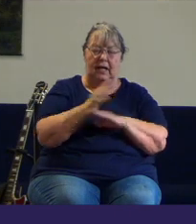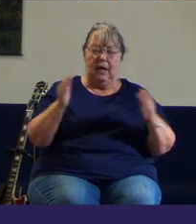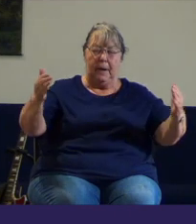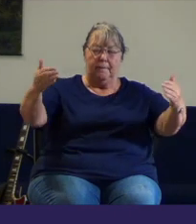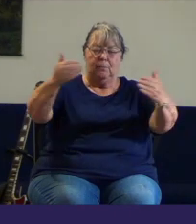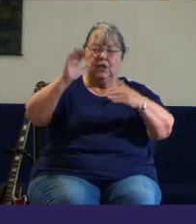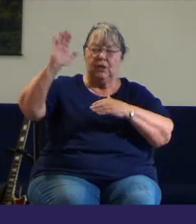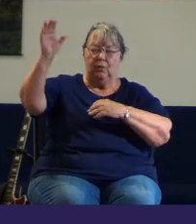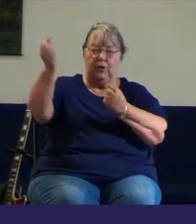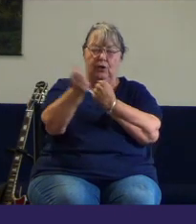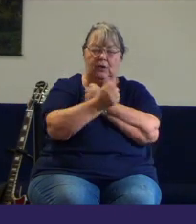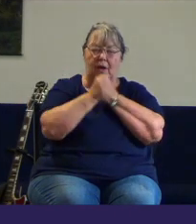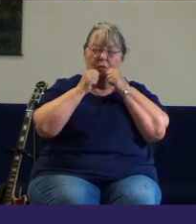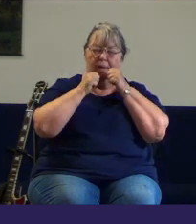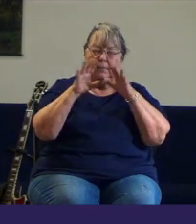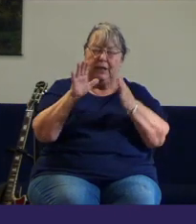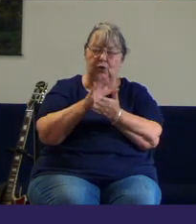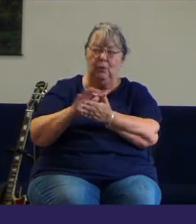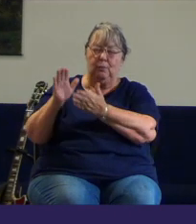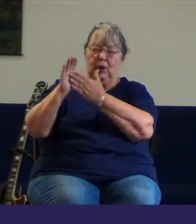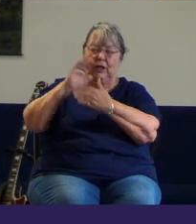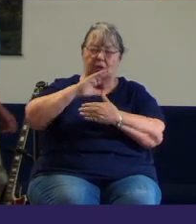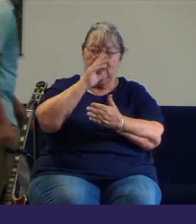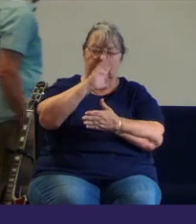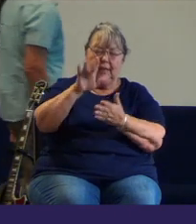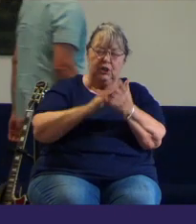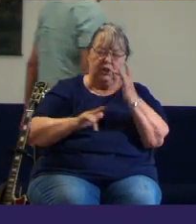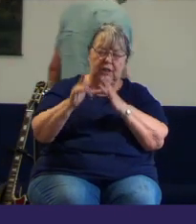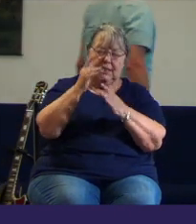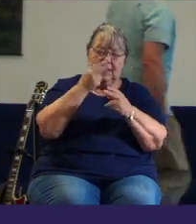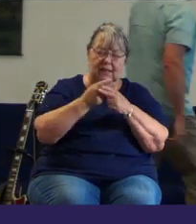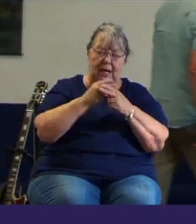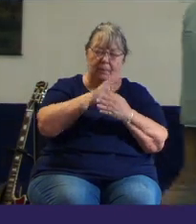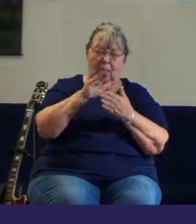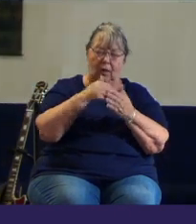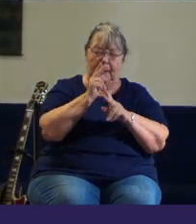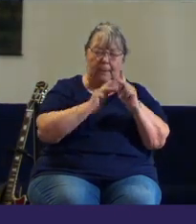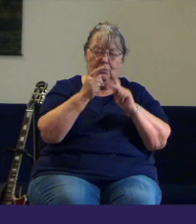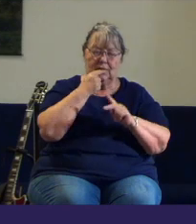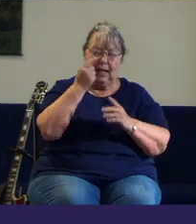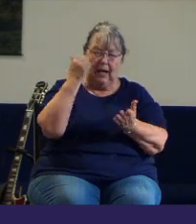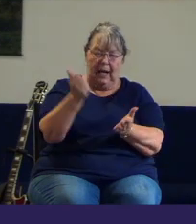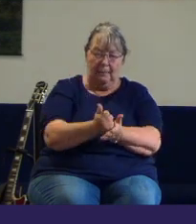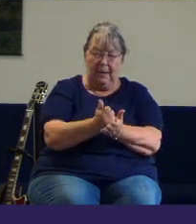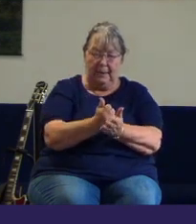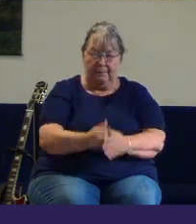bless You and we praise You in Jesus' name. And all the people together say, amen. Thank you.